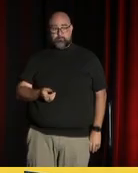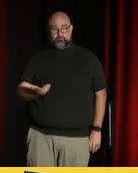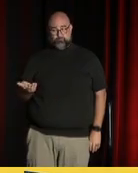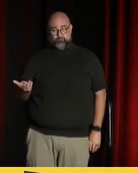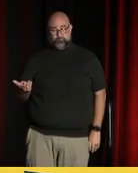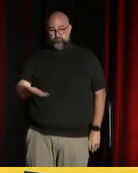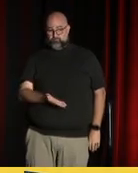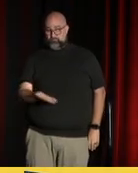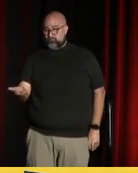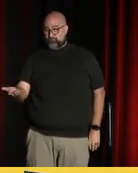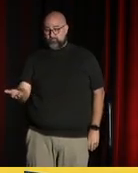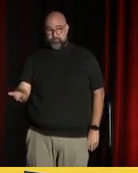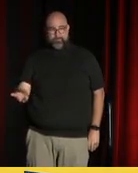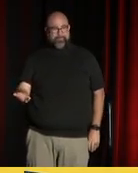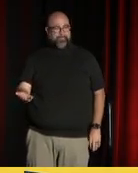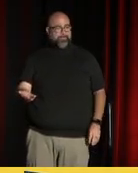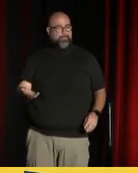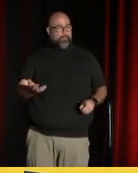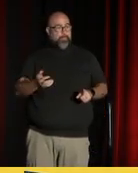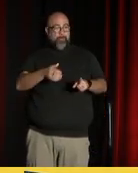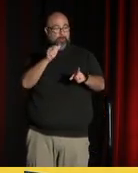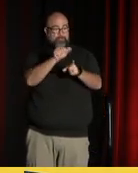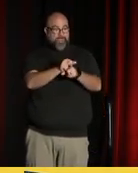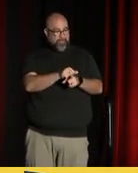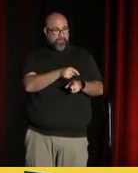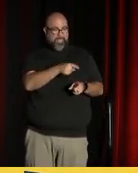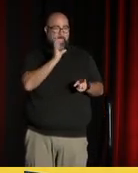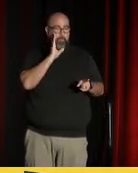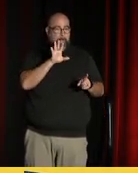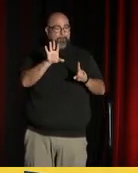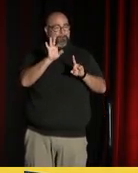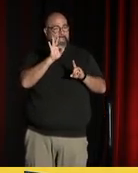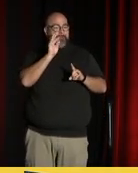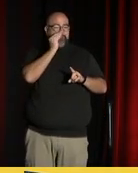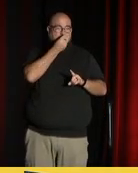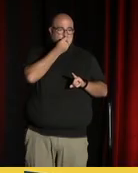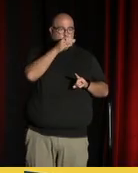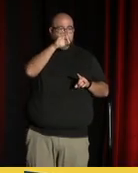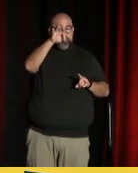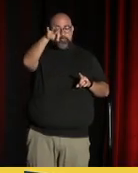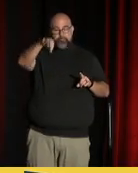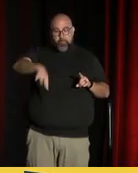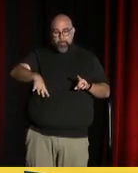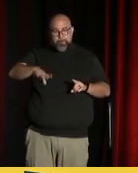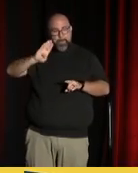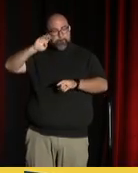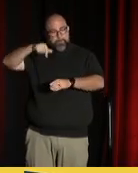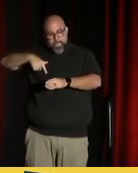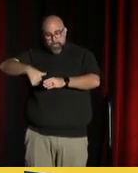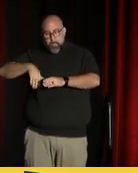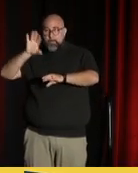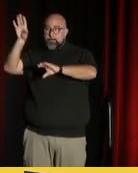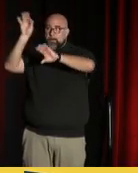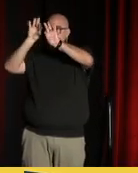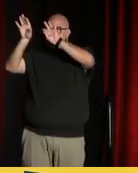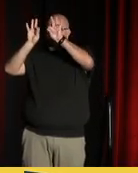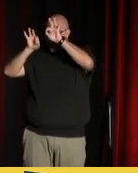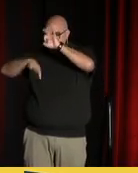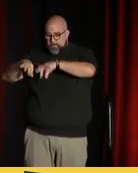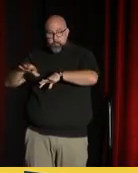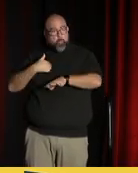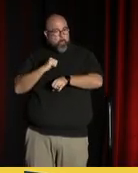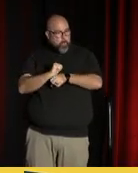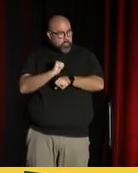what was that? So the whole trick is that they're going to pick the flower off and drop it in a bag, pick them off and drop it. So we're working